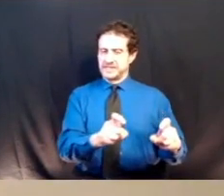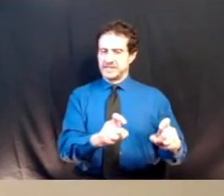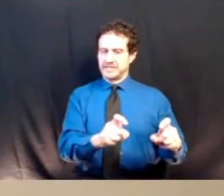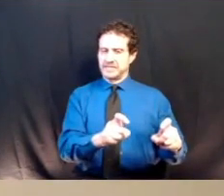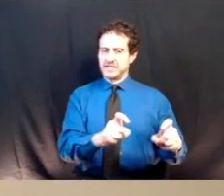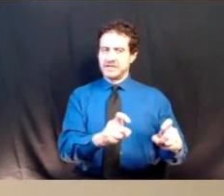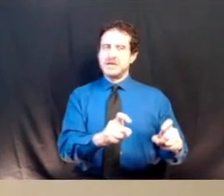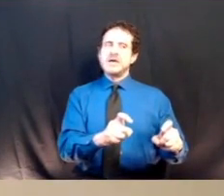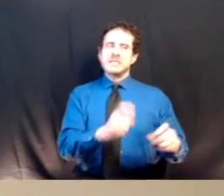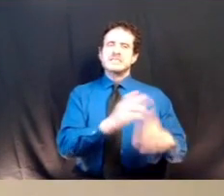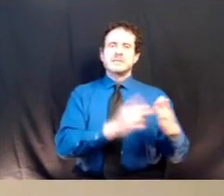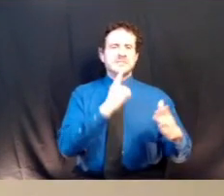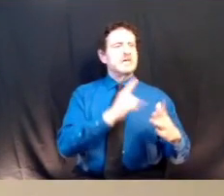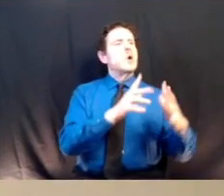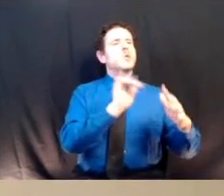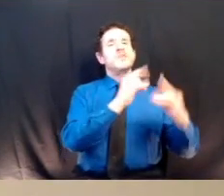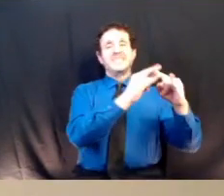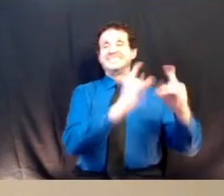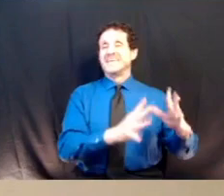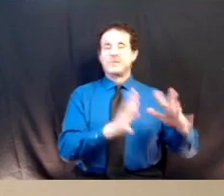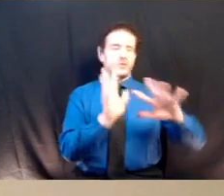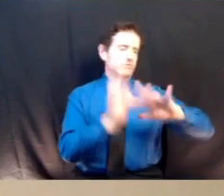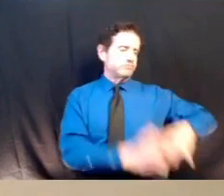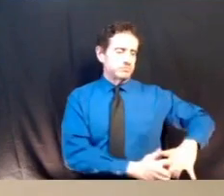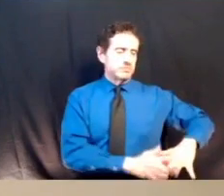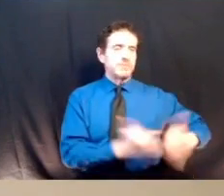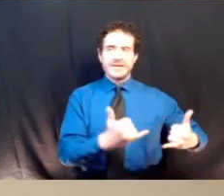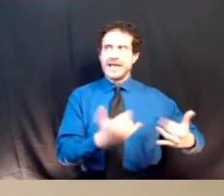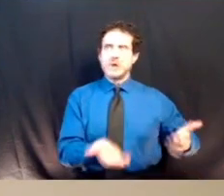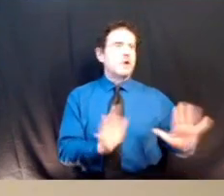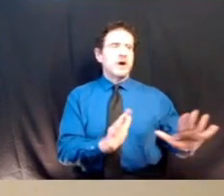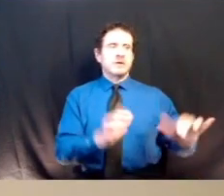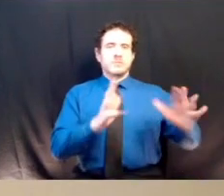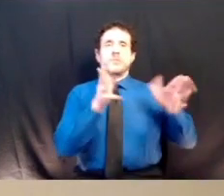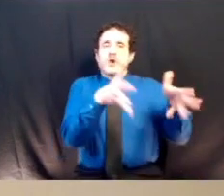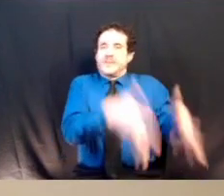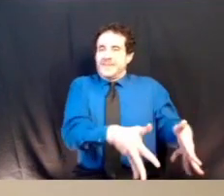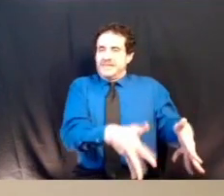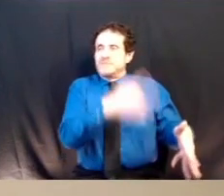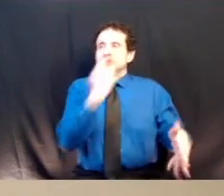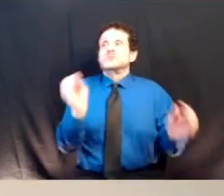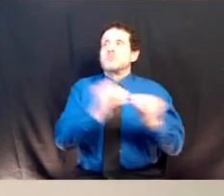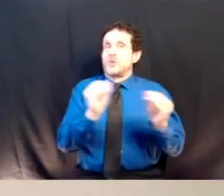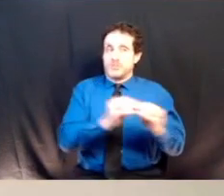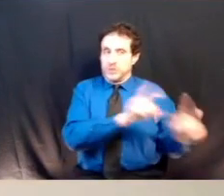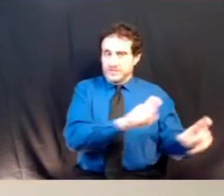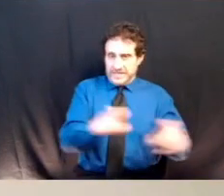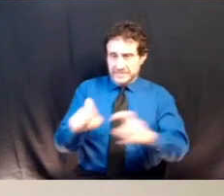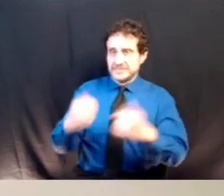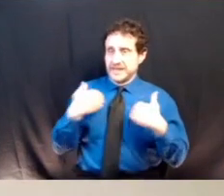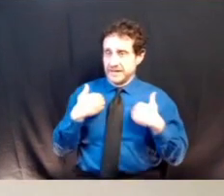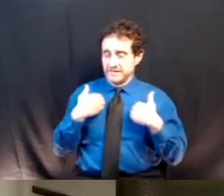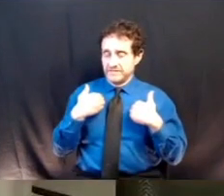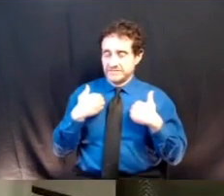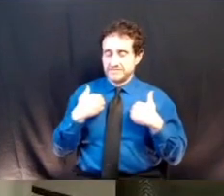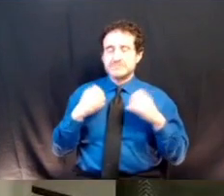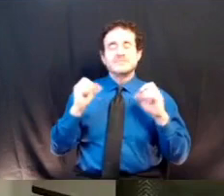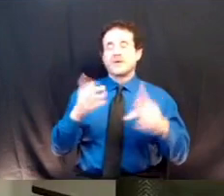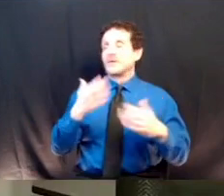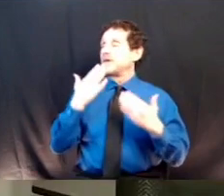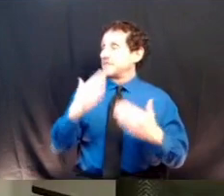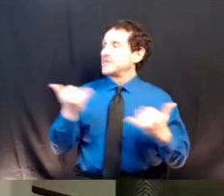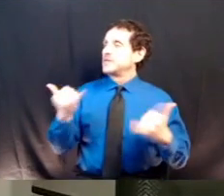in cases? I cannot speak to that. I don't have that information. All right, thank you, Marianne. We'll go to Tina